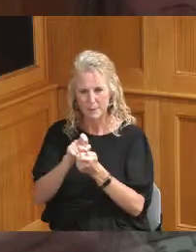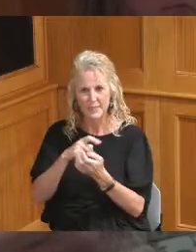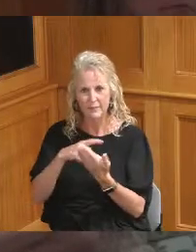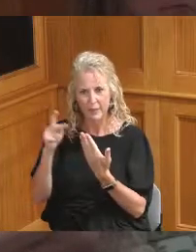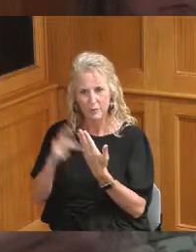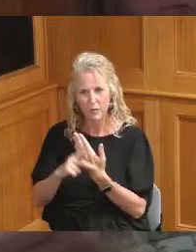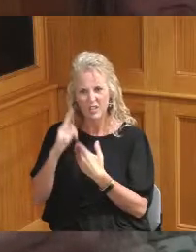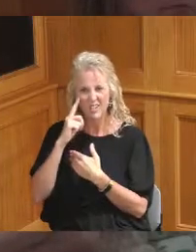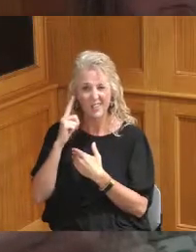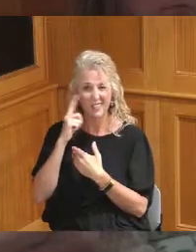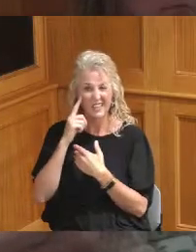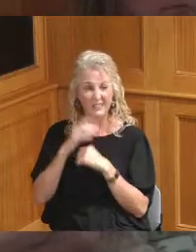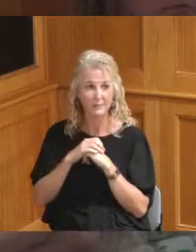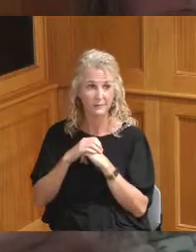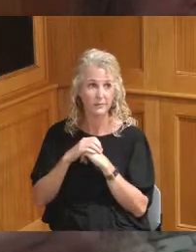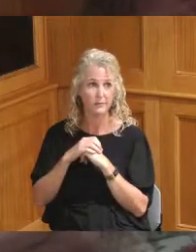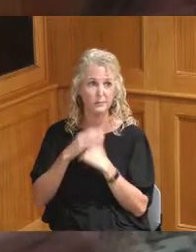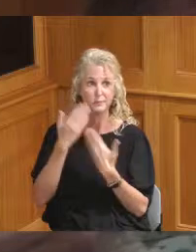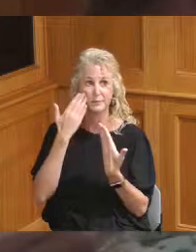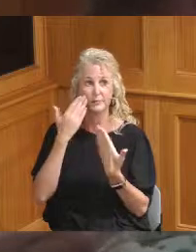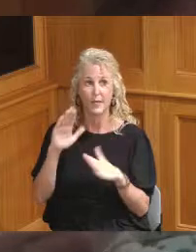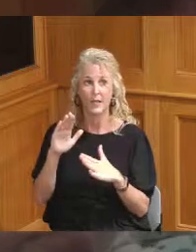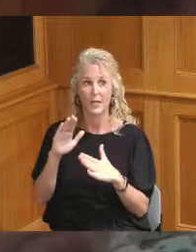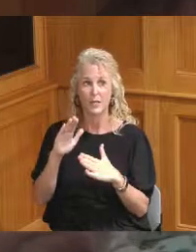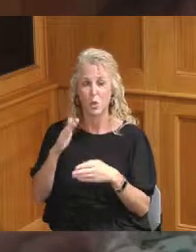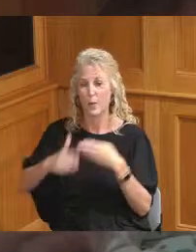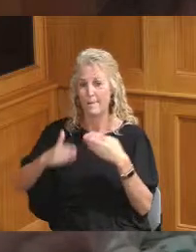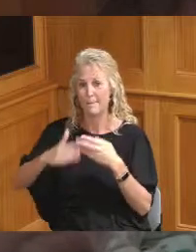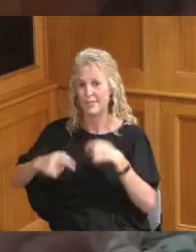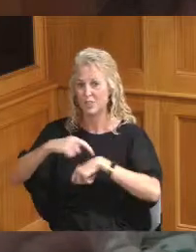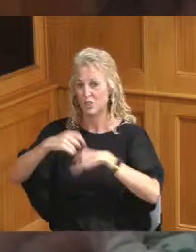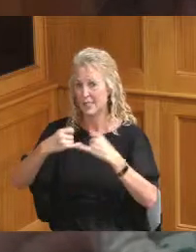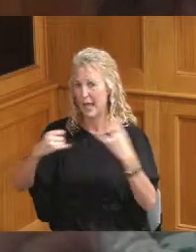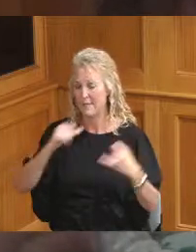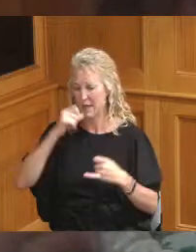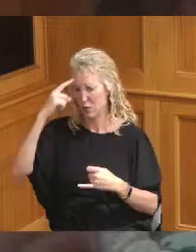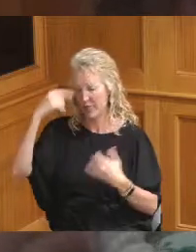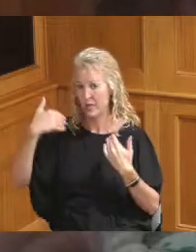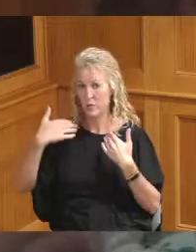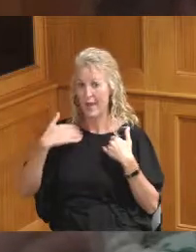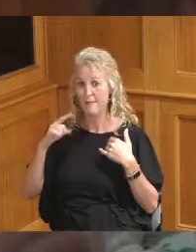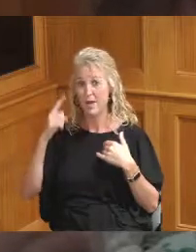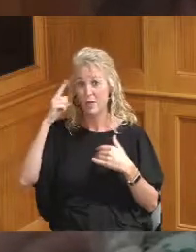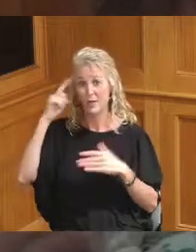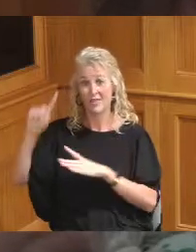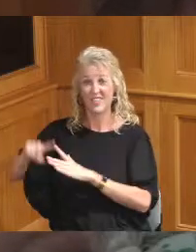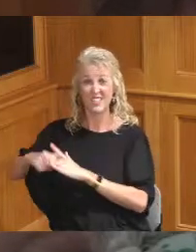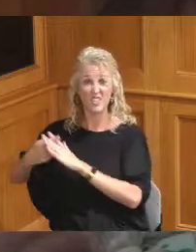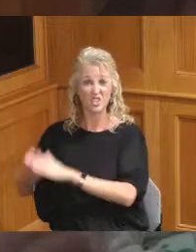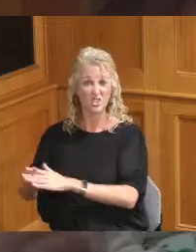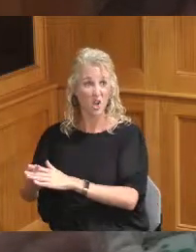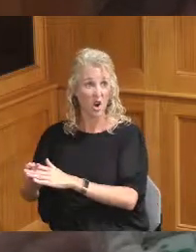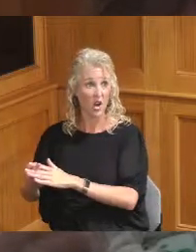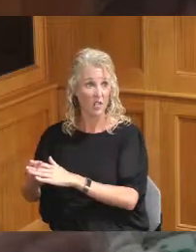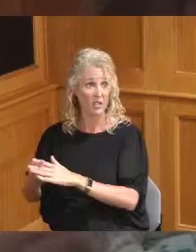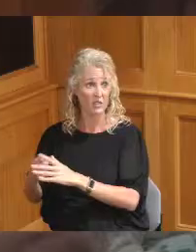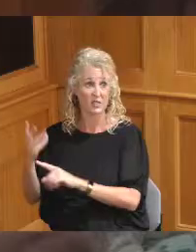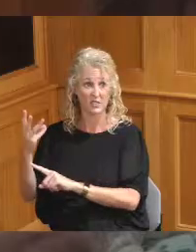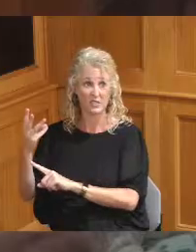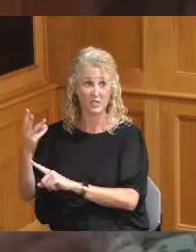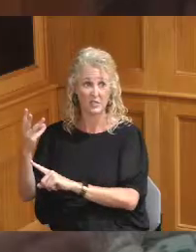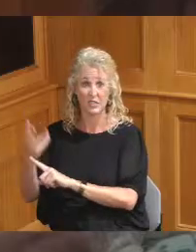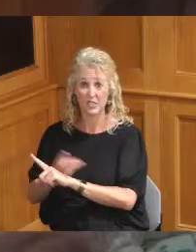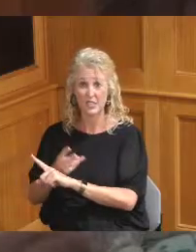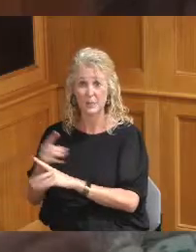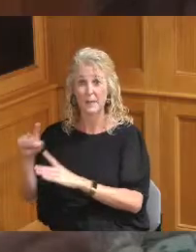be, I don't know the completion timeline. I don't know that we have that, but we would like to be underway with that in the